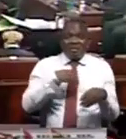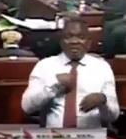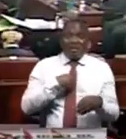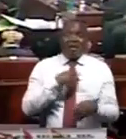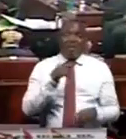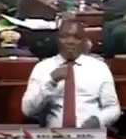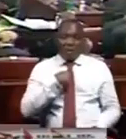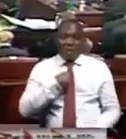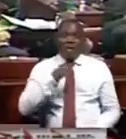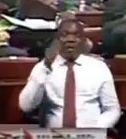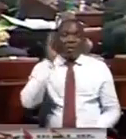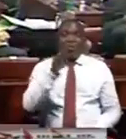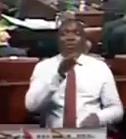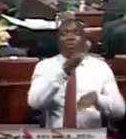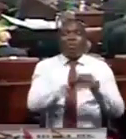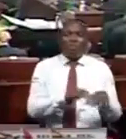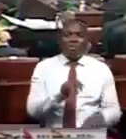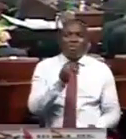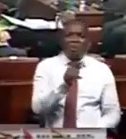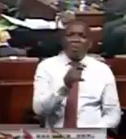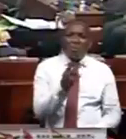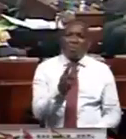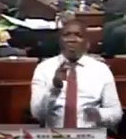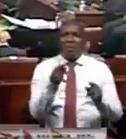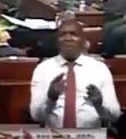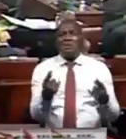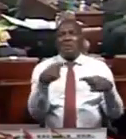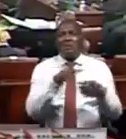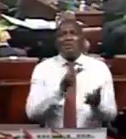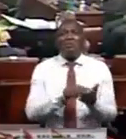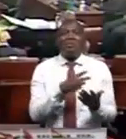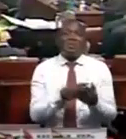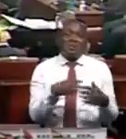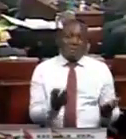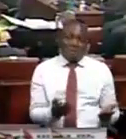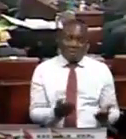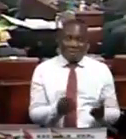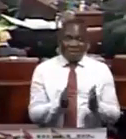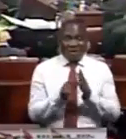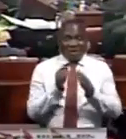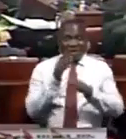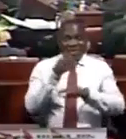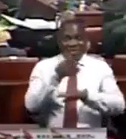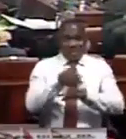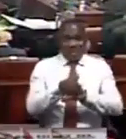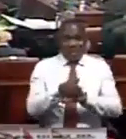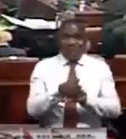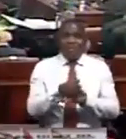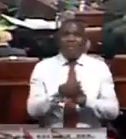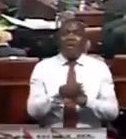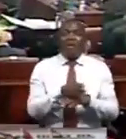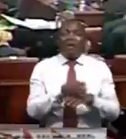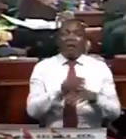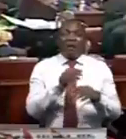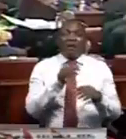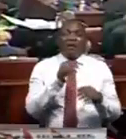call 1 or 2 witnesses in this matter, then after the plaintiff has given